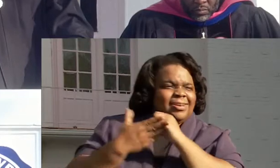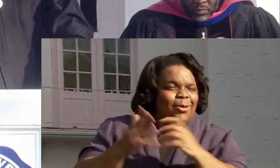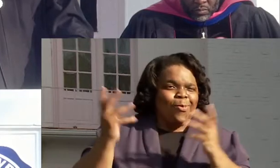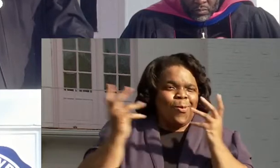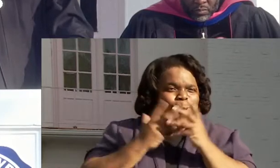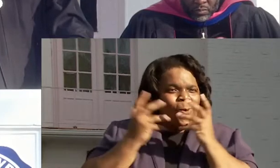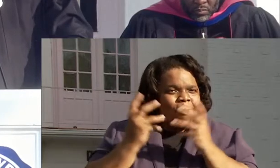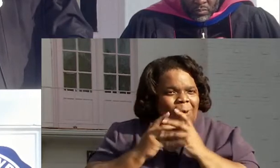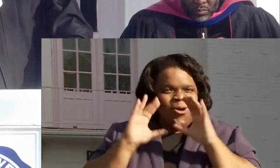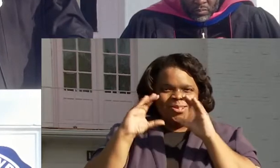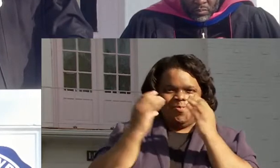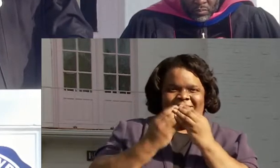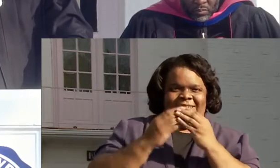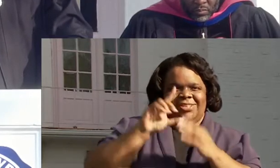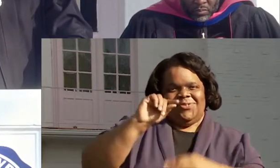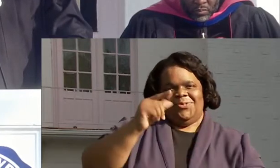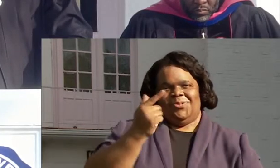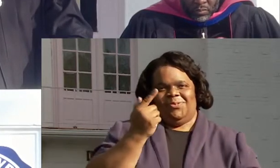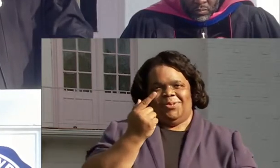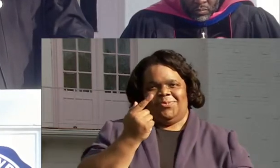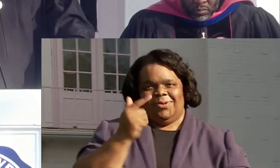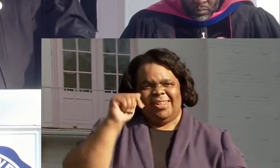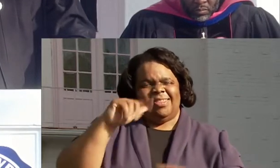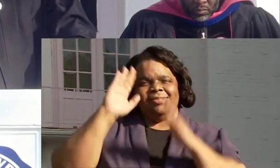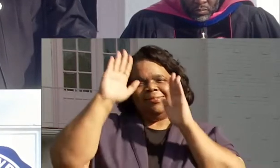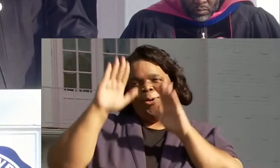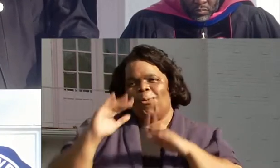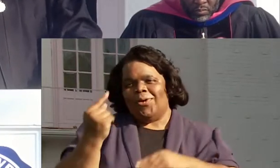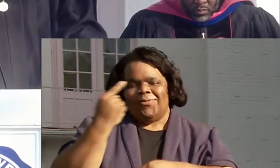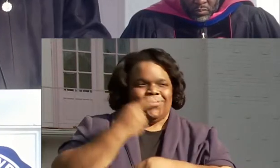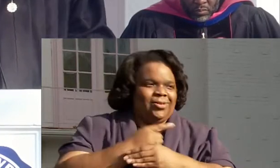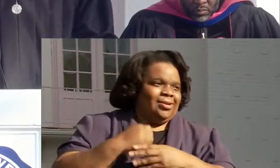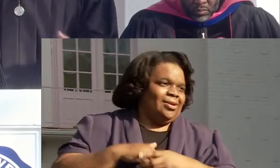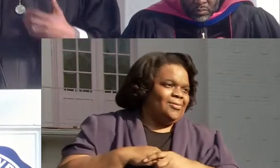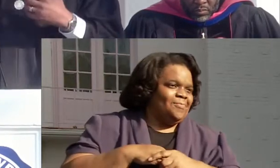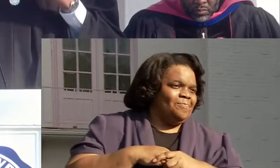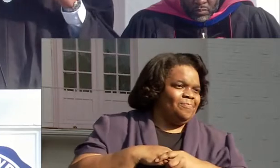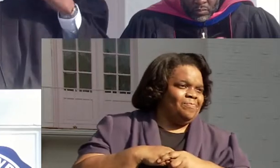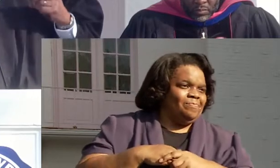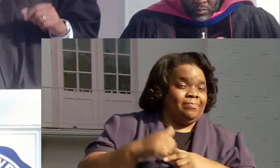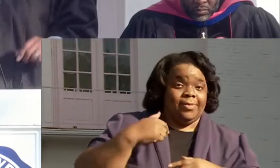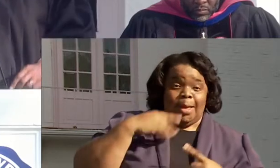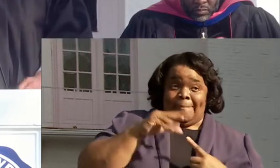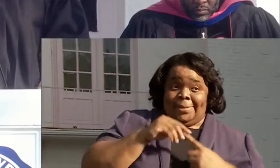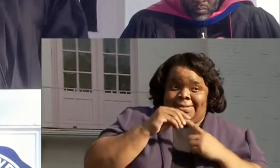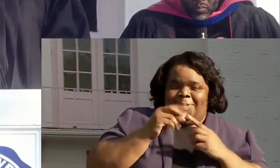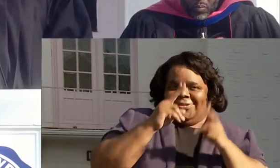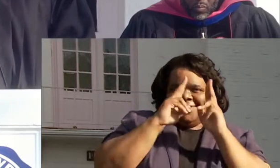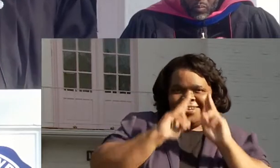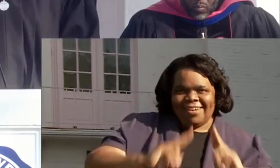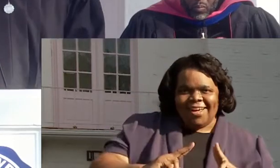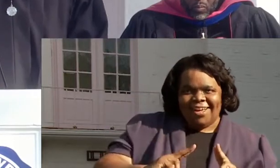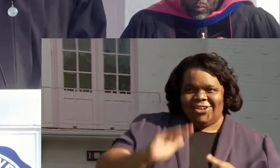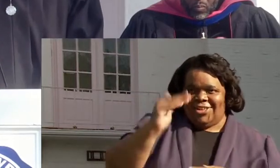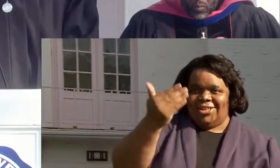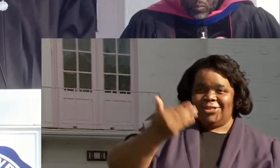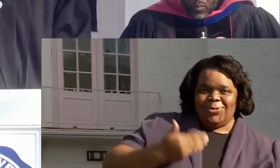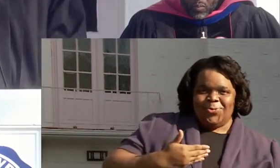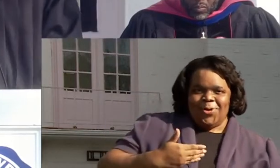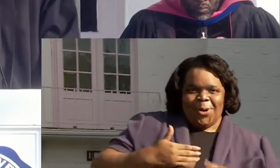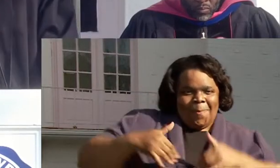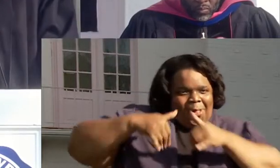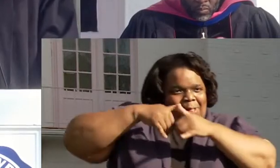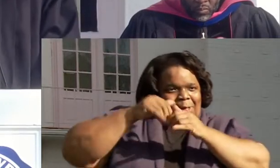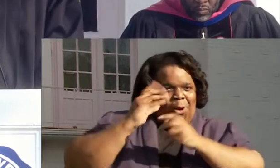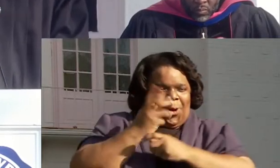of 2021 to this wonderful day. I'm especially honored to welcome award-winning